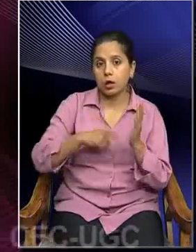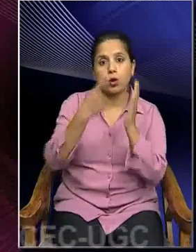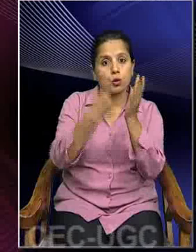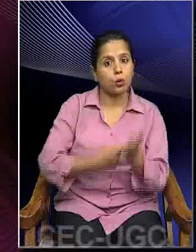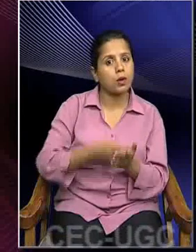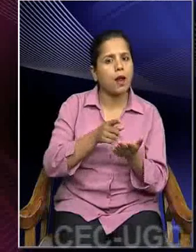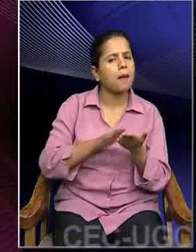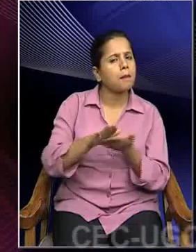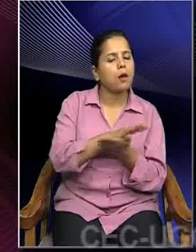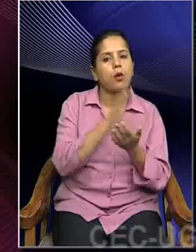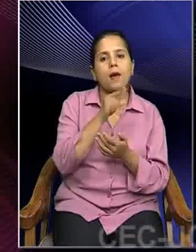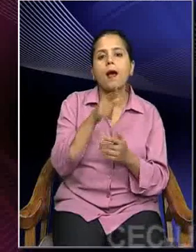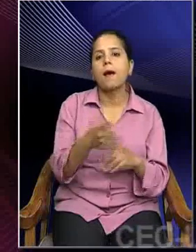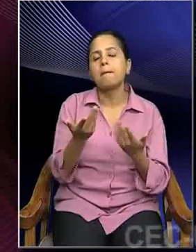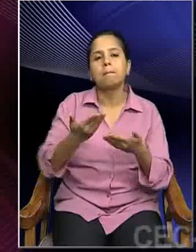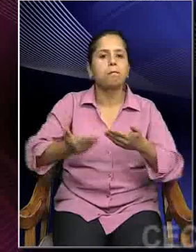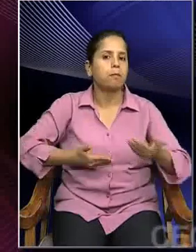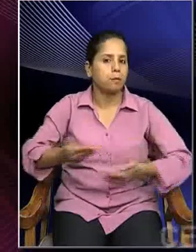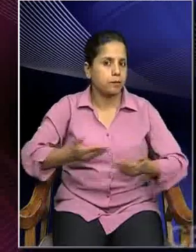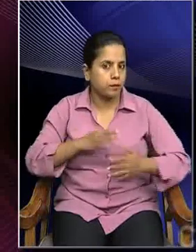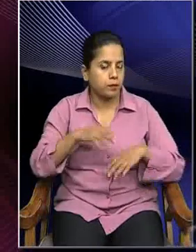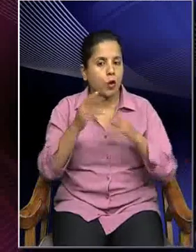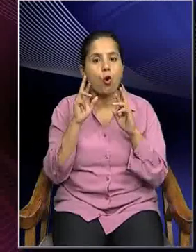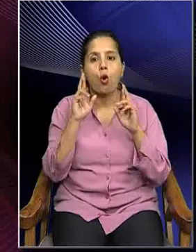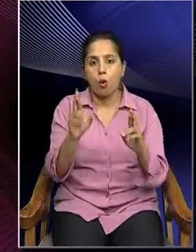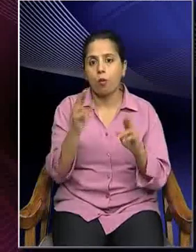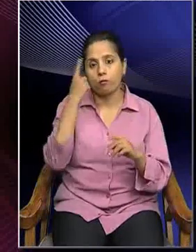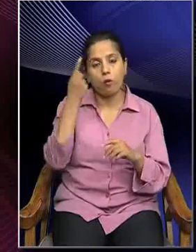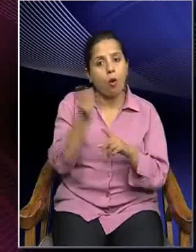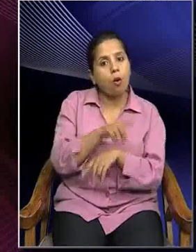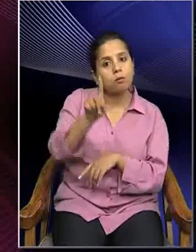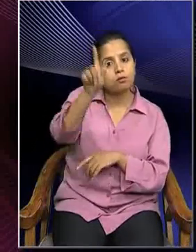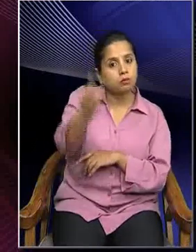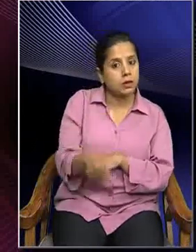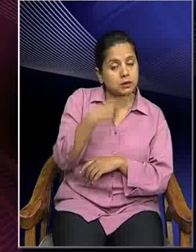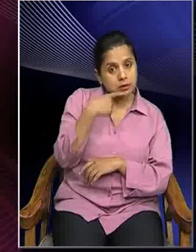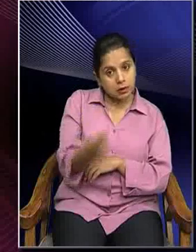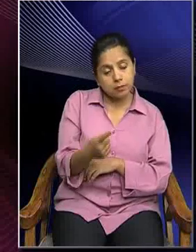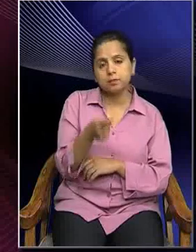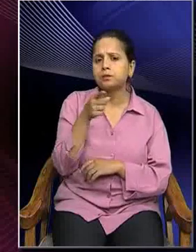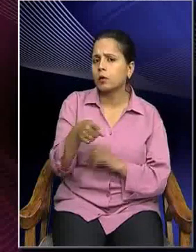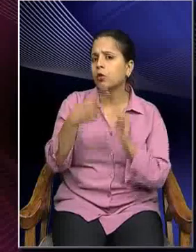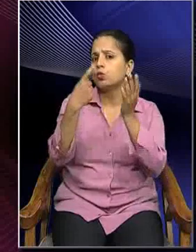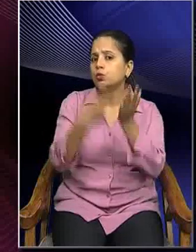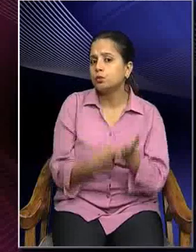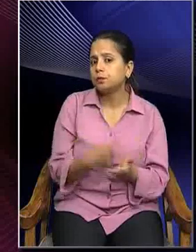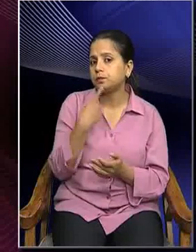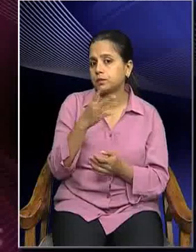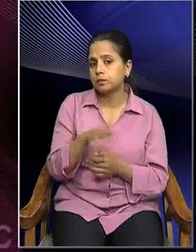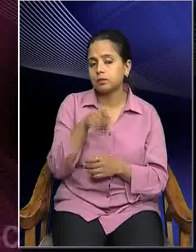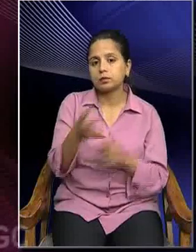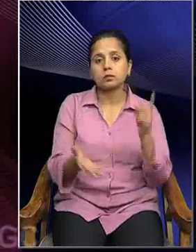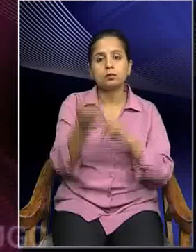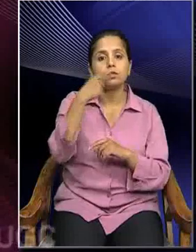are basically behaviors expected from the individual, and these norms are